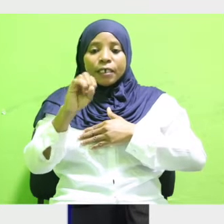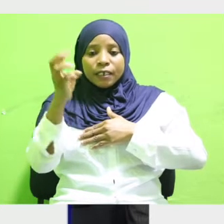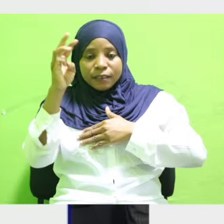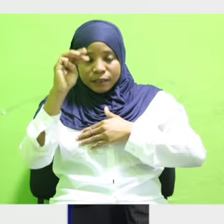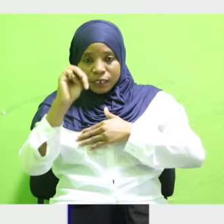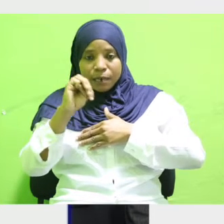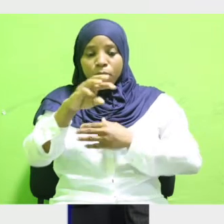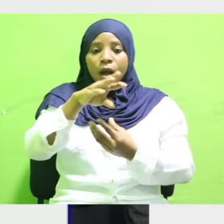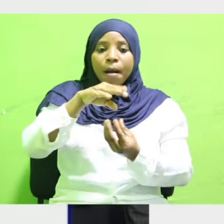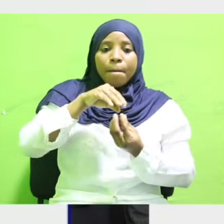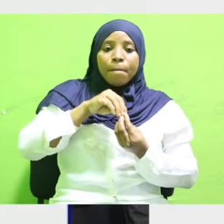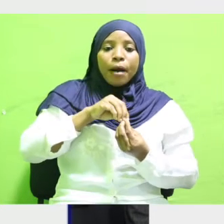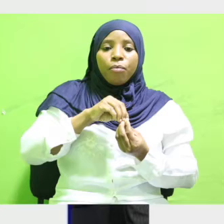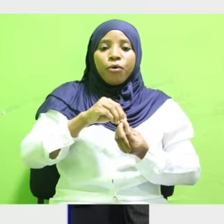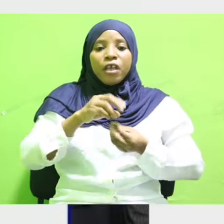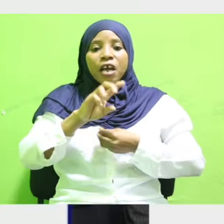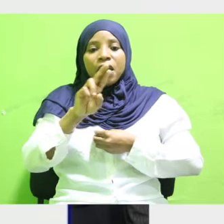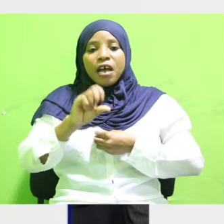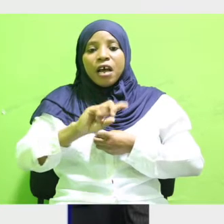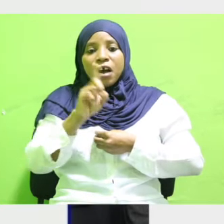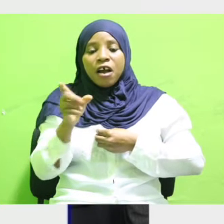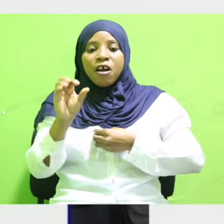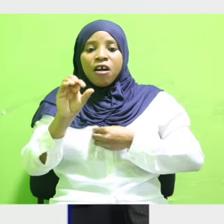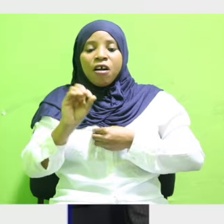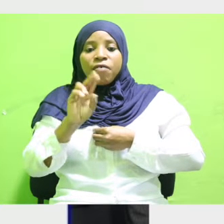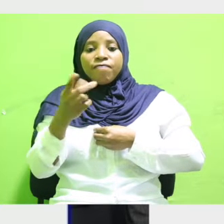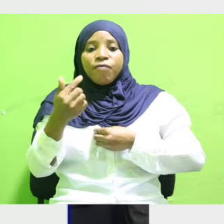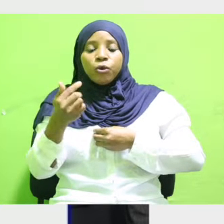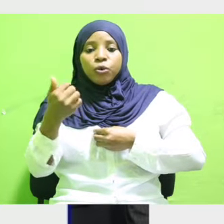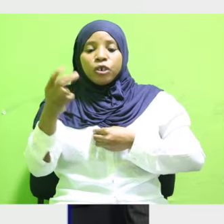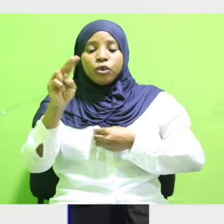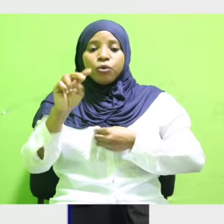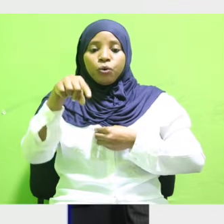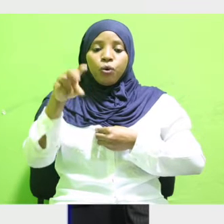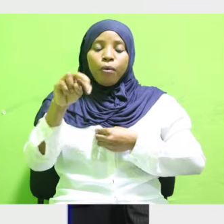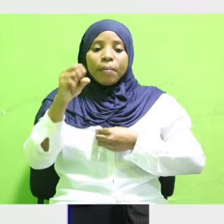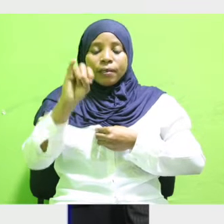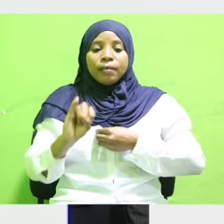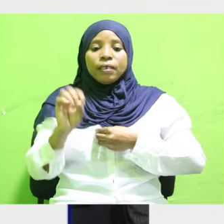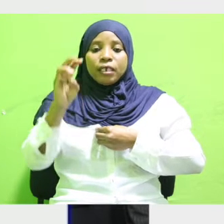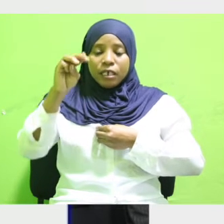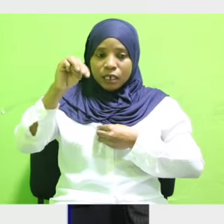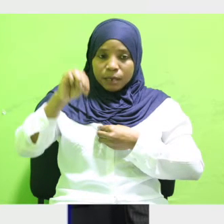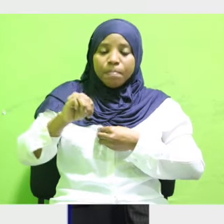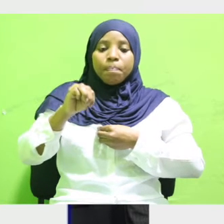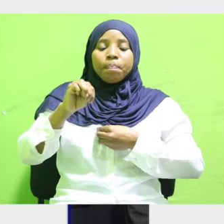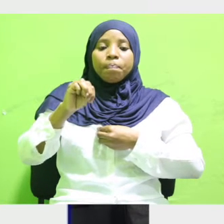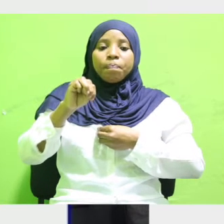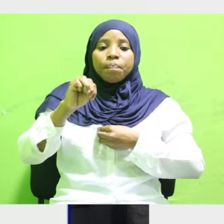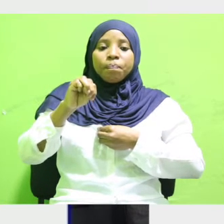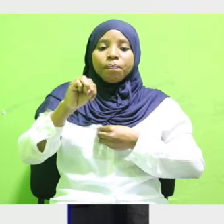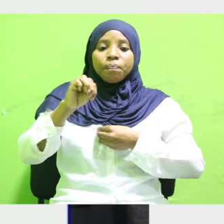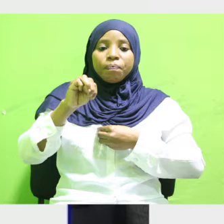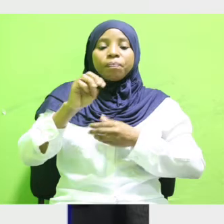a question like this, the student should have a complete concept on those two terms.